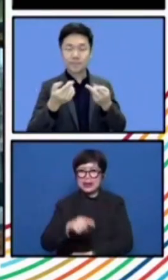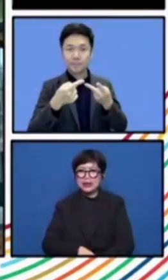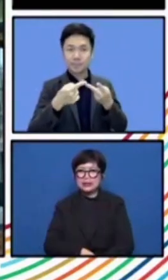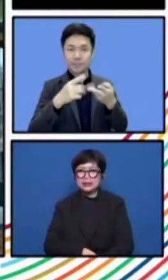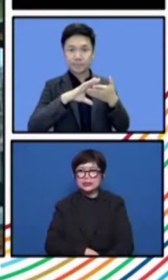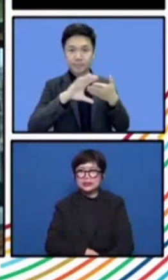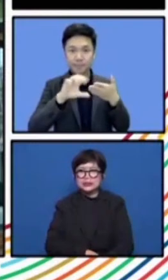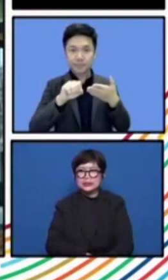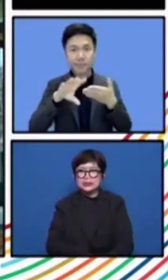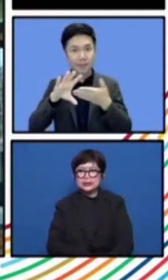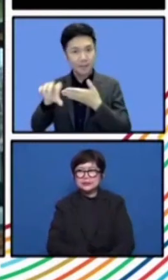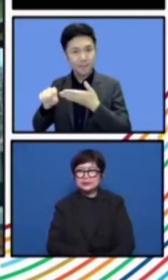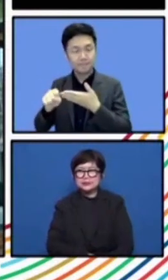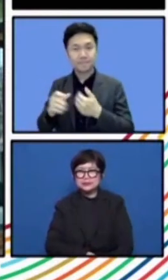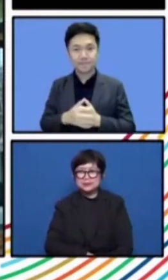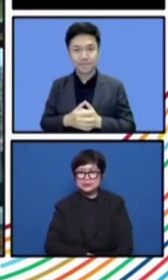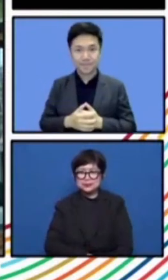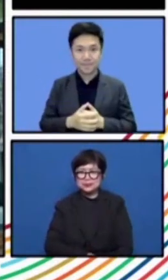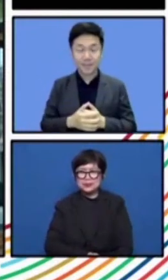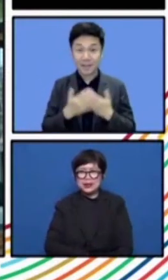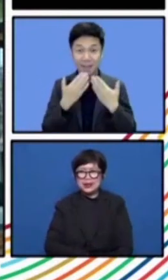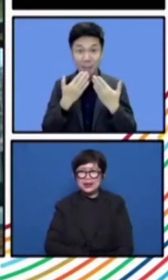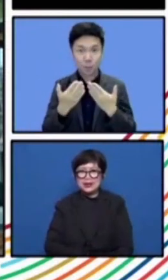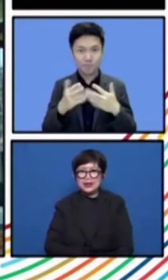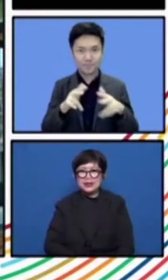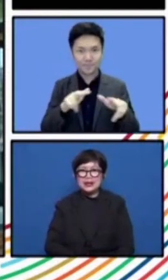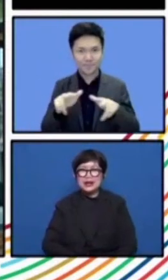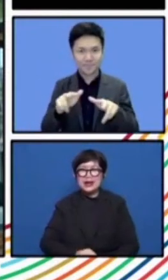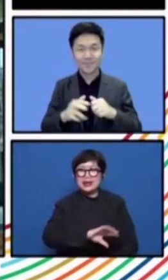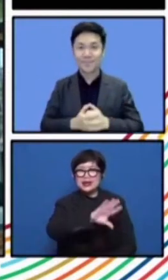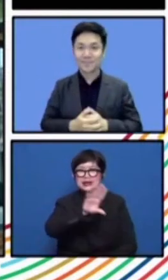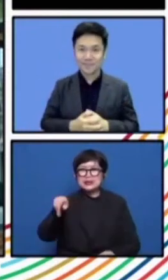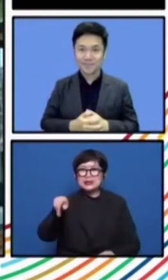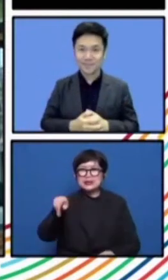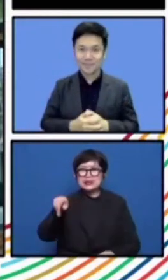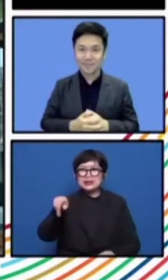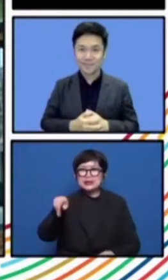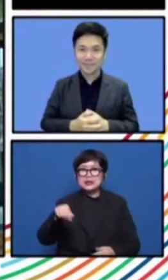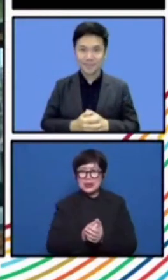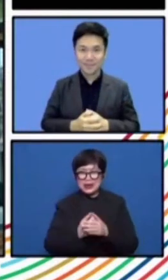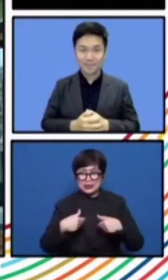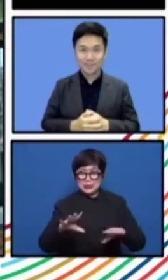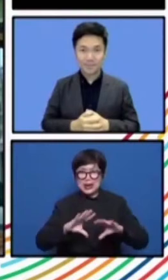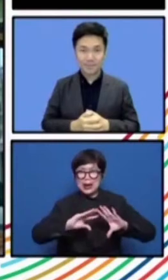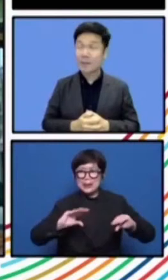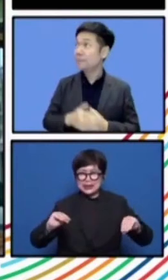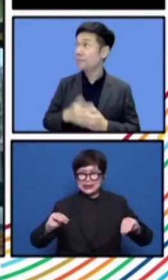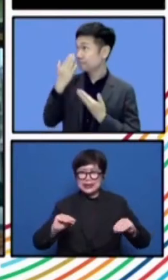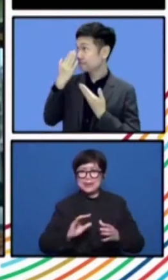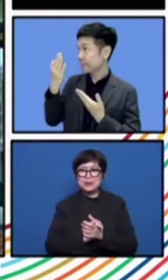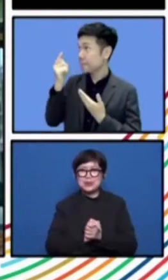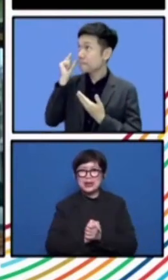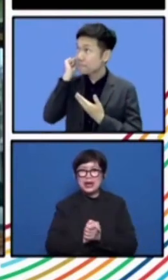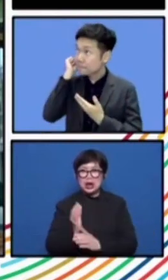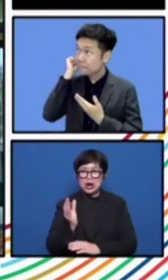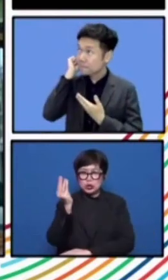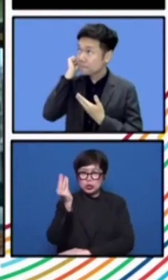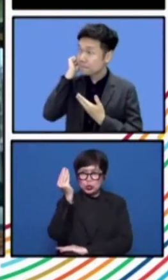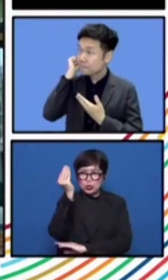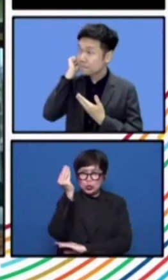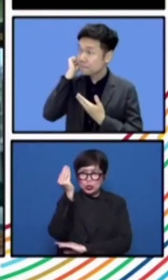people in working this camp medium chair everything whatever